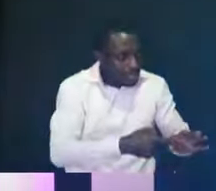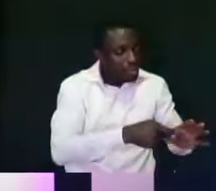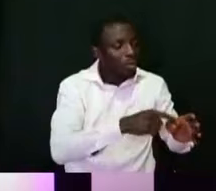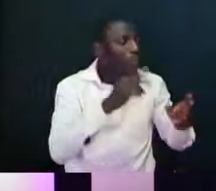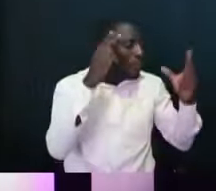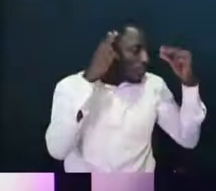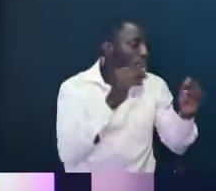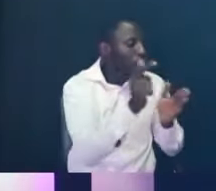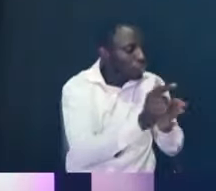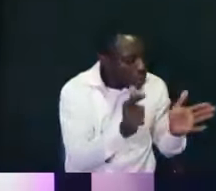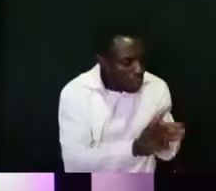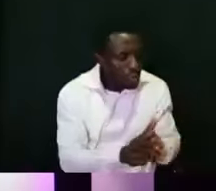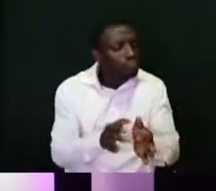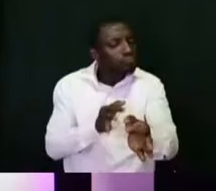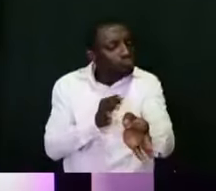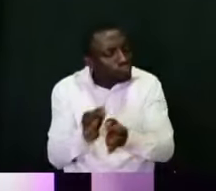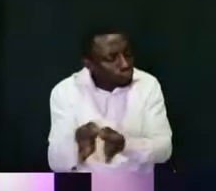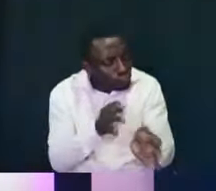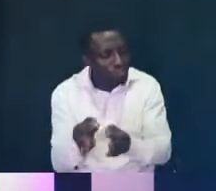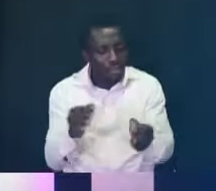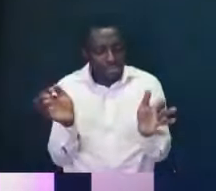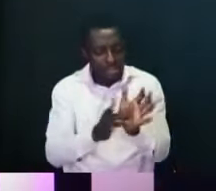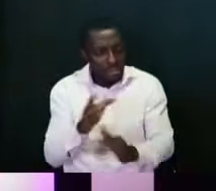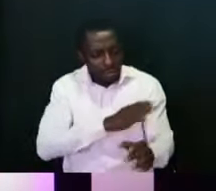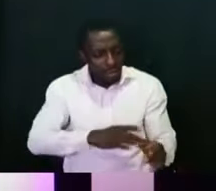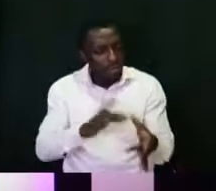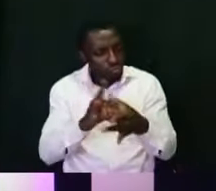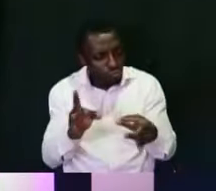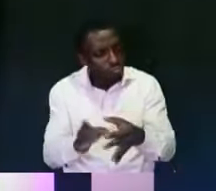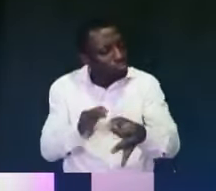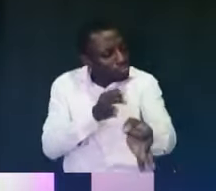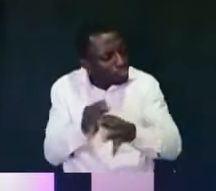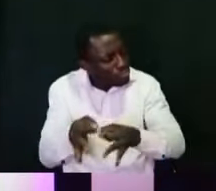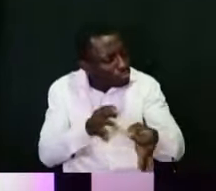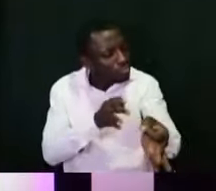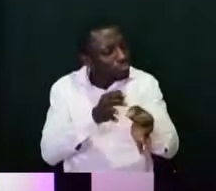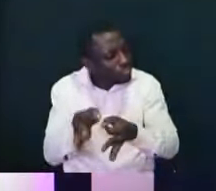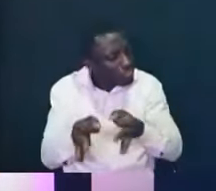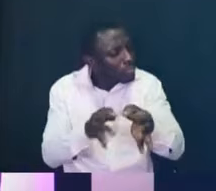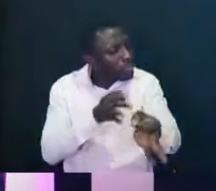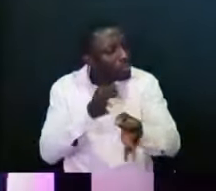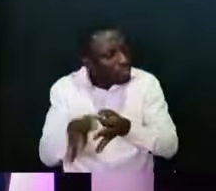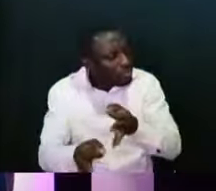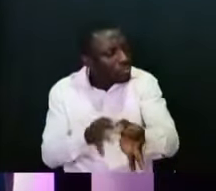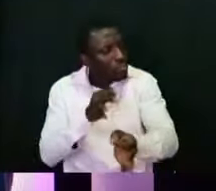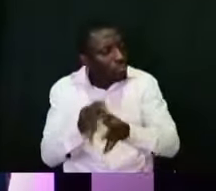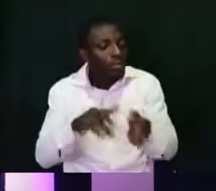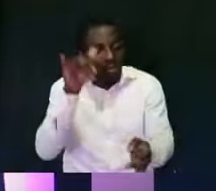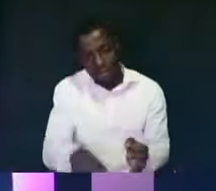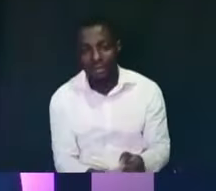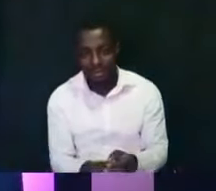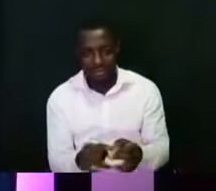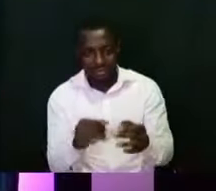prophets. He tried to persuade them about Jesus. Let me tell you what I found